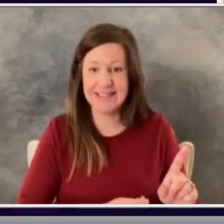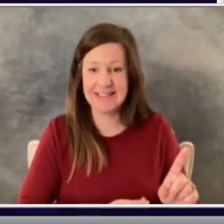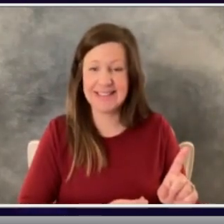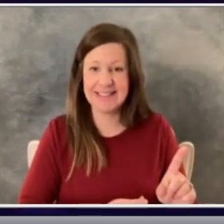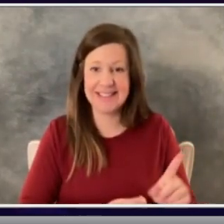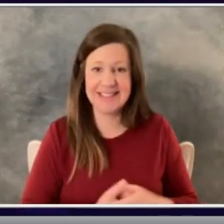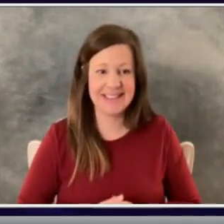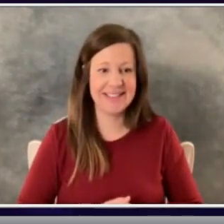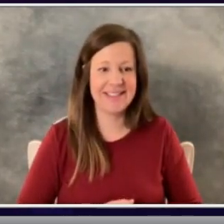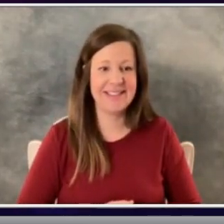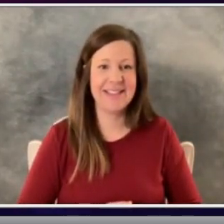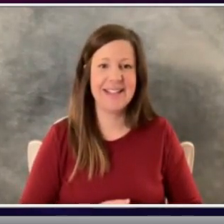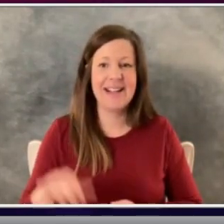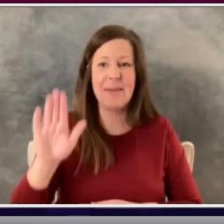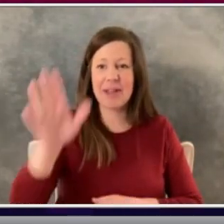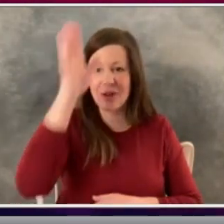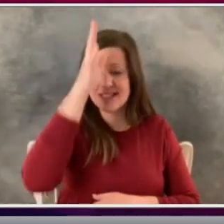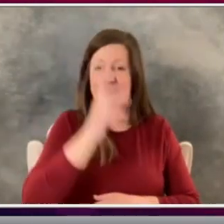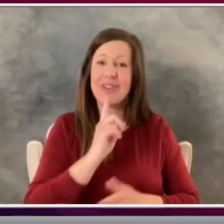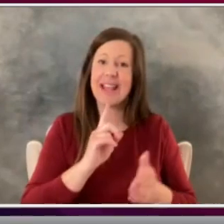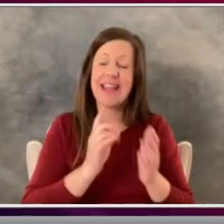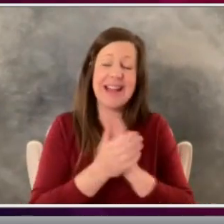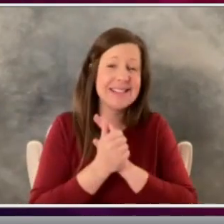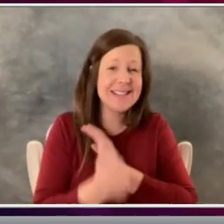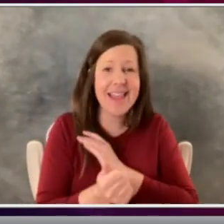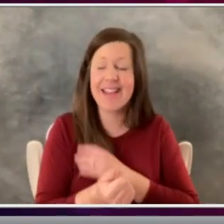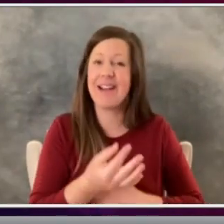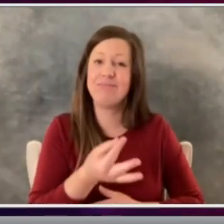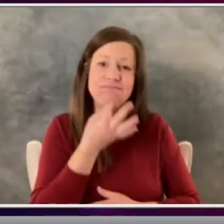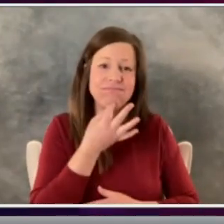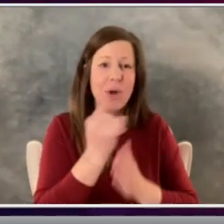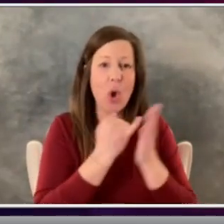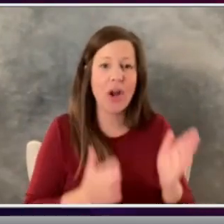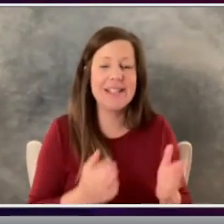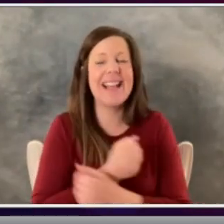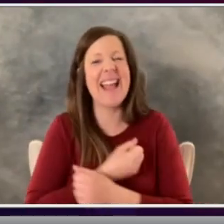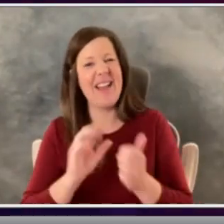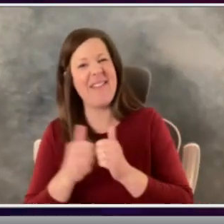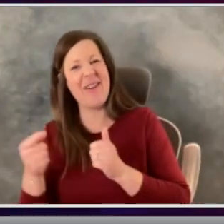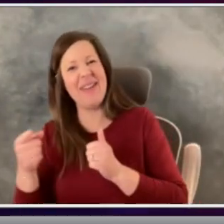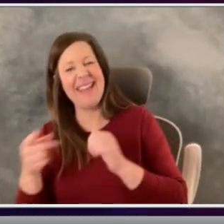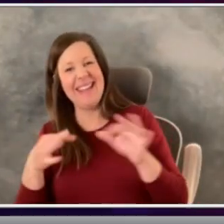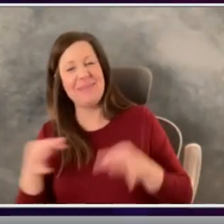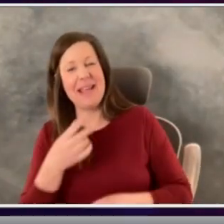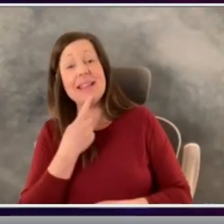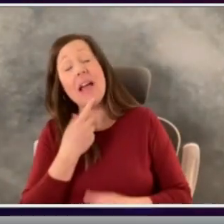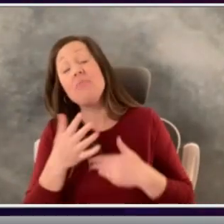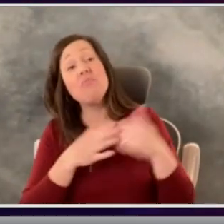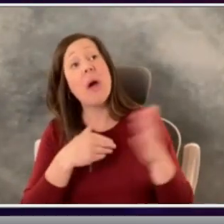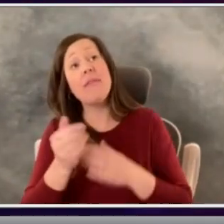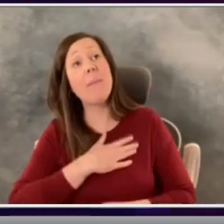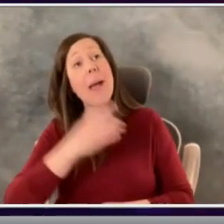Your dad is such a talented artist, and I love how he says it's just whatever comes out of his brain. And I love that you're letting us get to know your